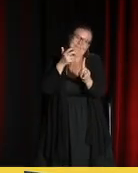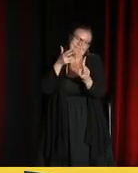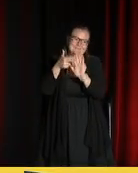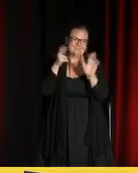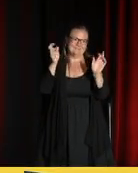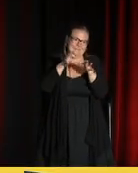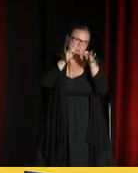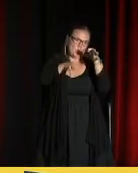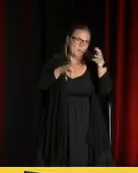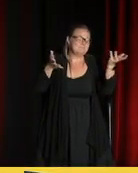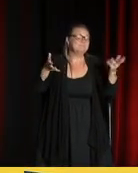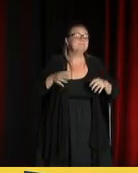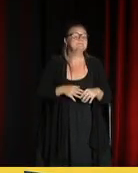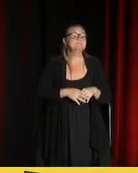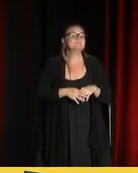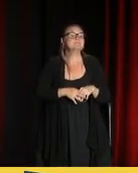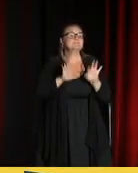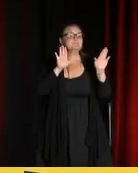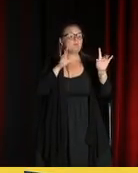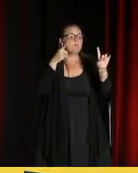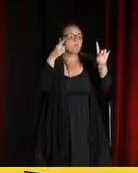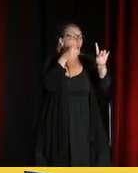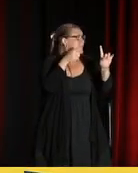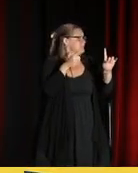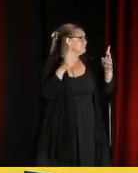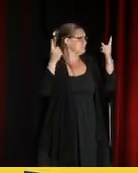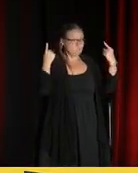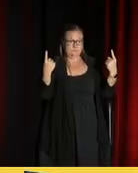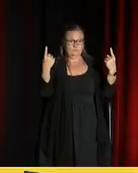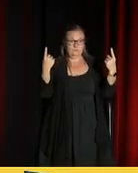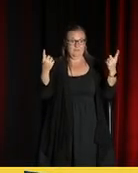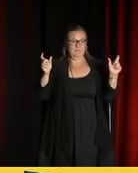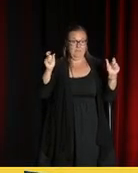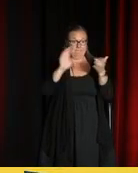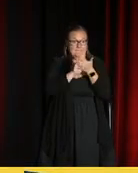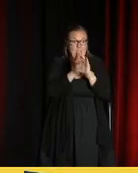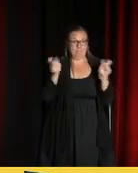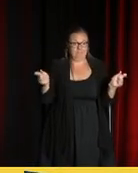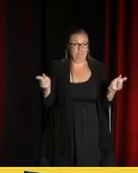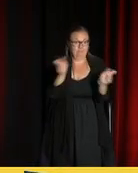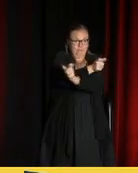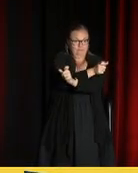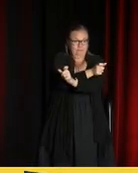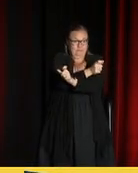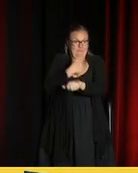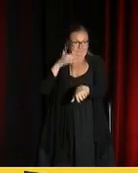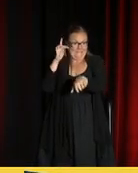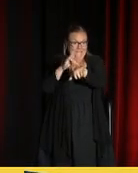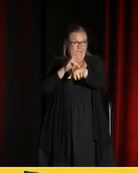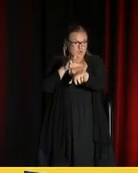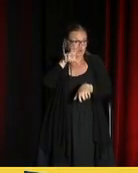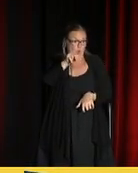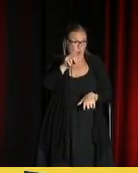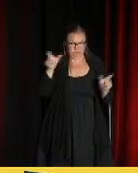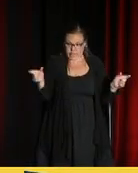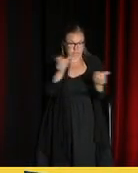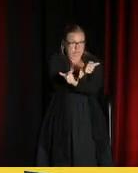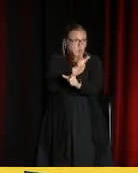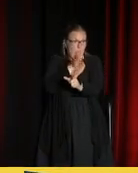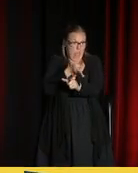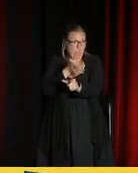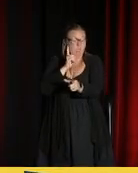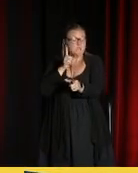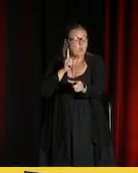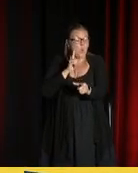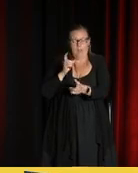Now, the idea is pretty simple. It's to make these two objects change places without touching them. So in other words, to get the glass